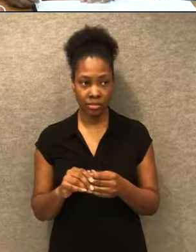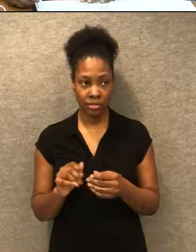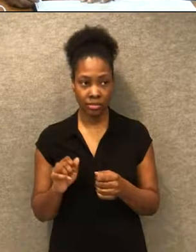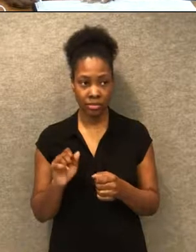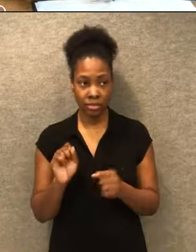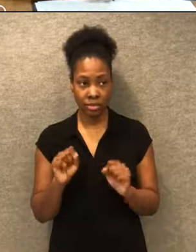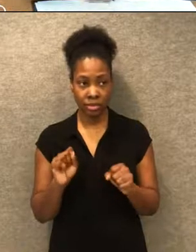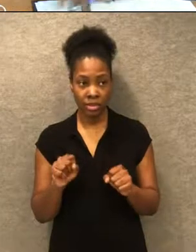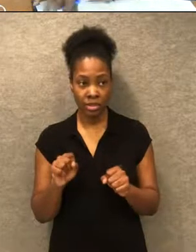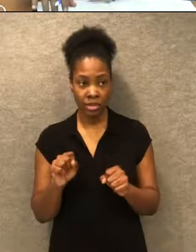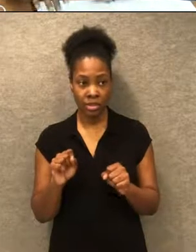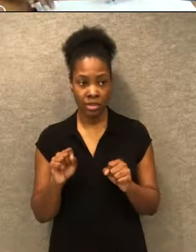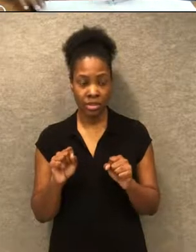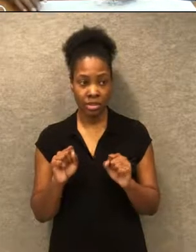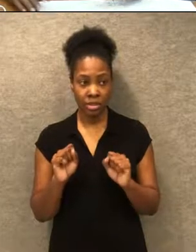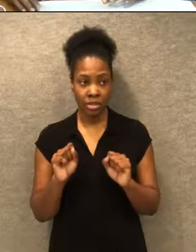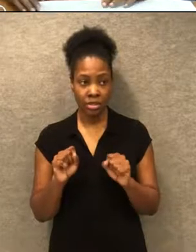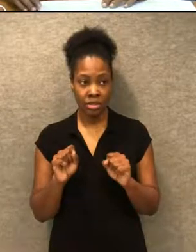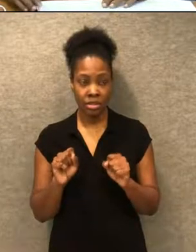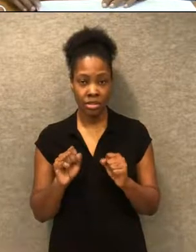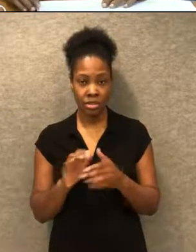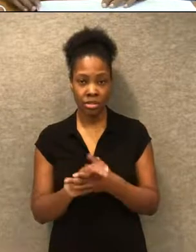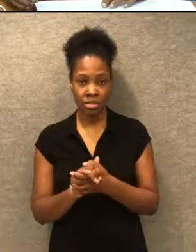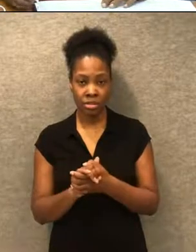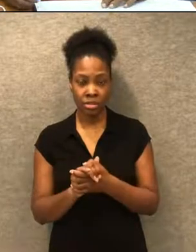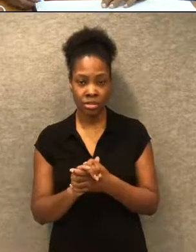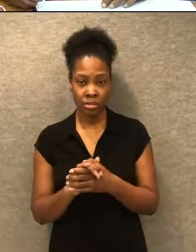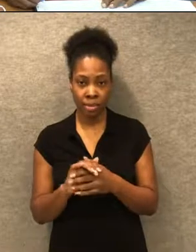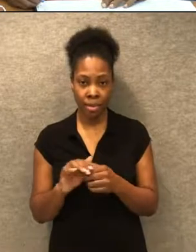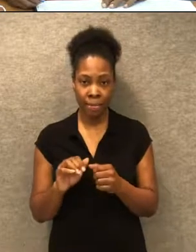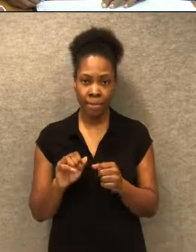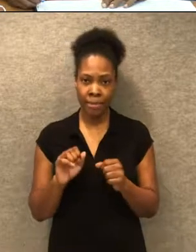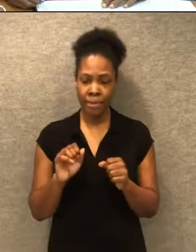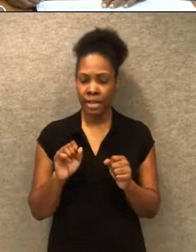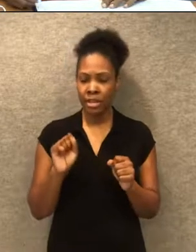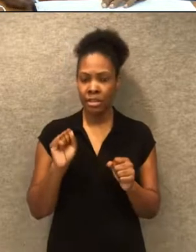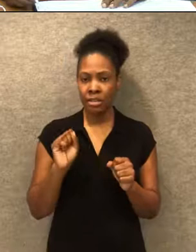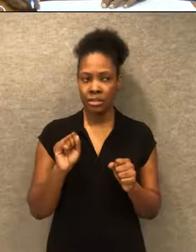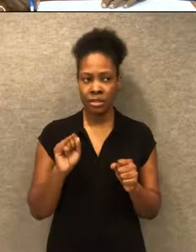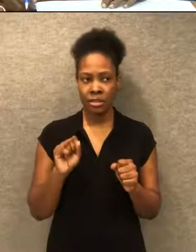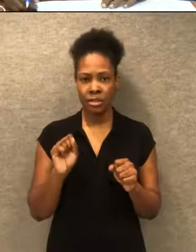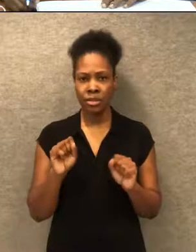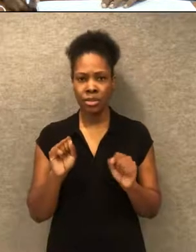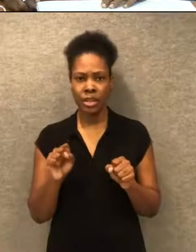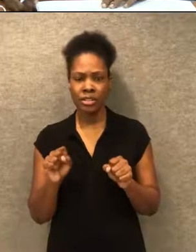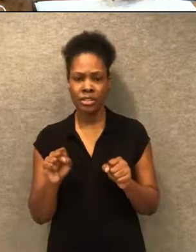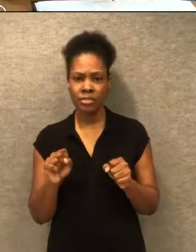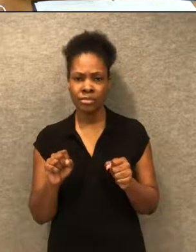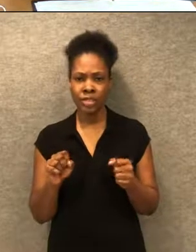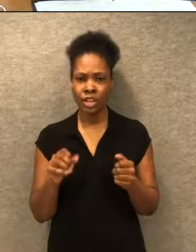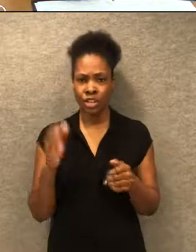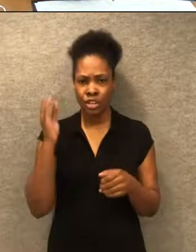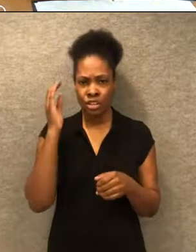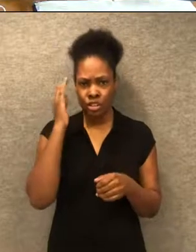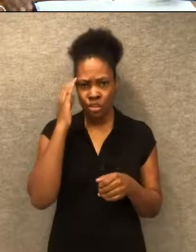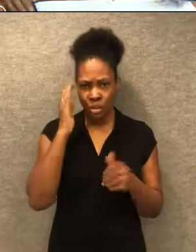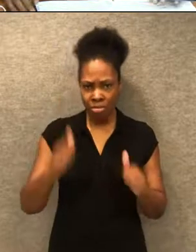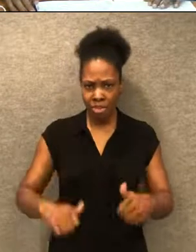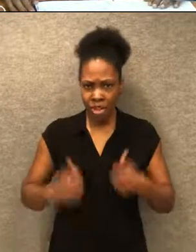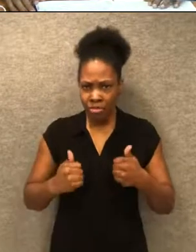Ms. Jackson, and everything. What address and make sure is that? They're sanitizing their equipment. Right, Ms. Jackson, do you have the address of